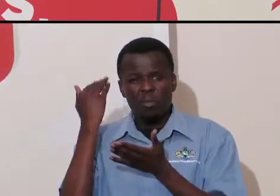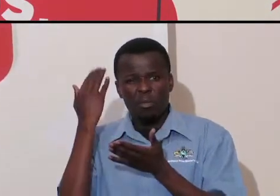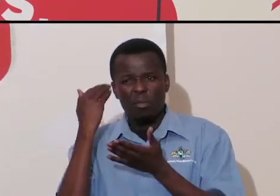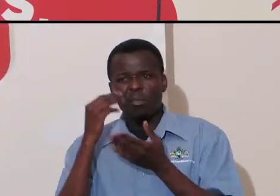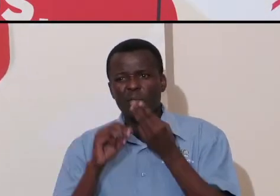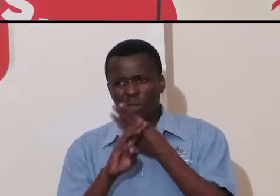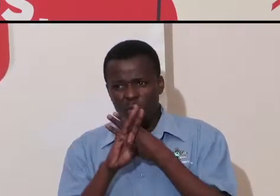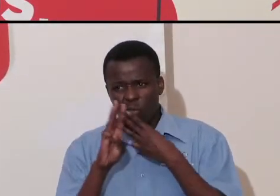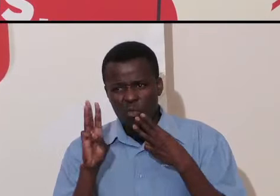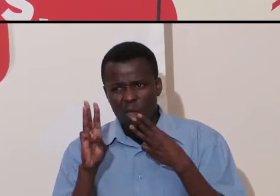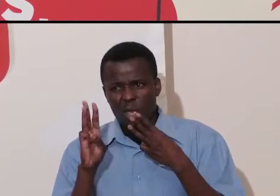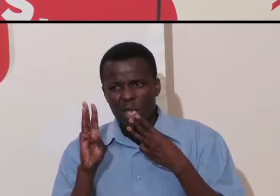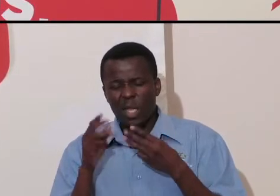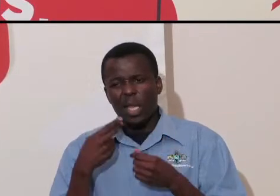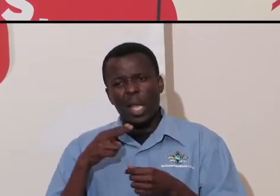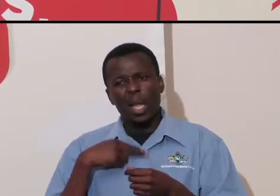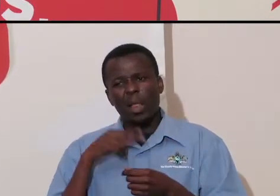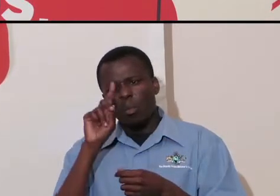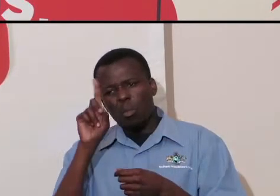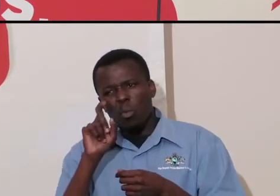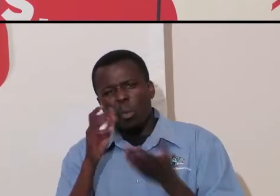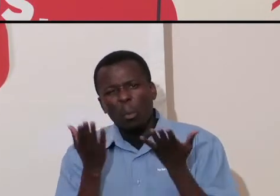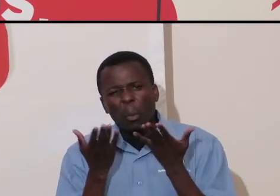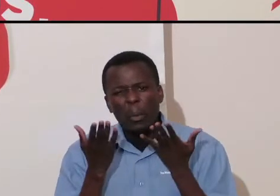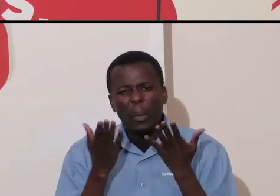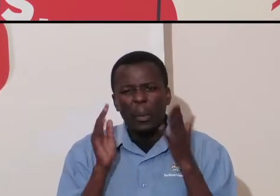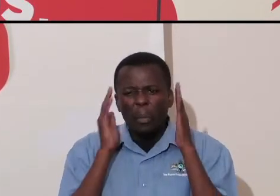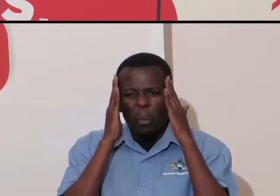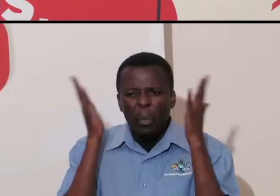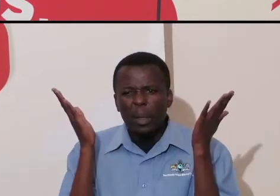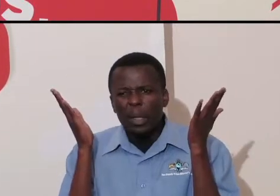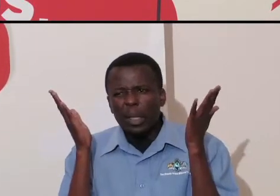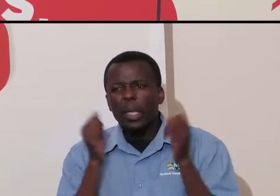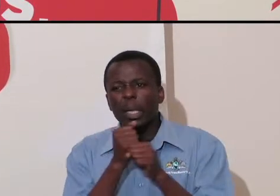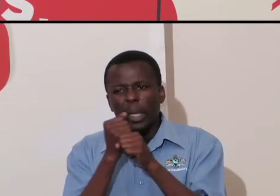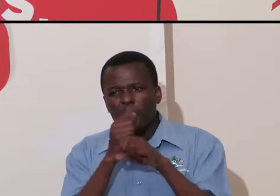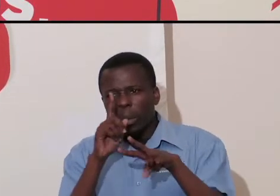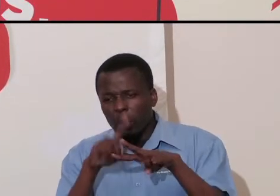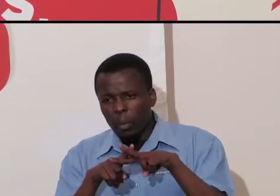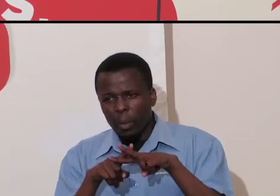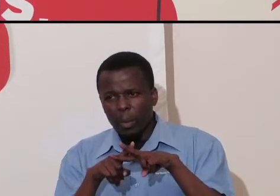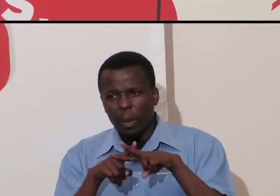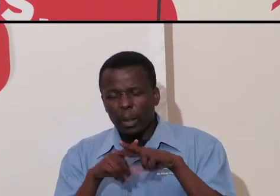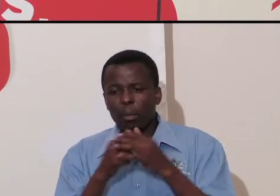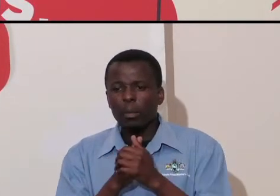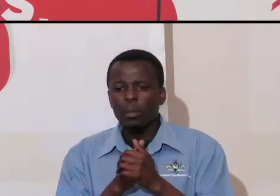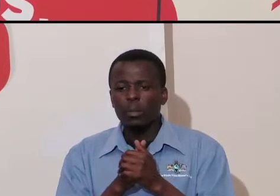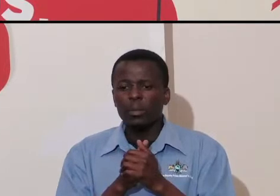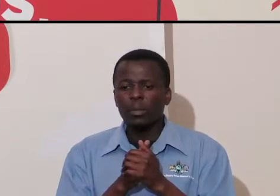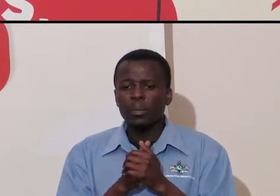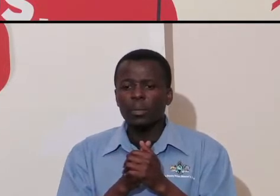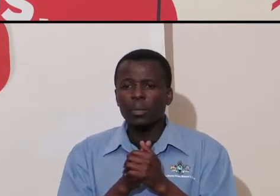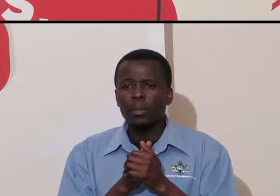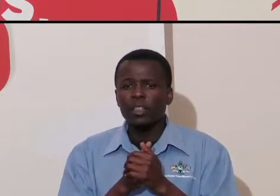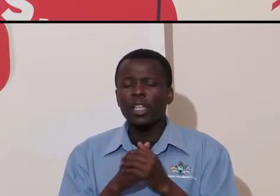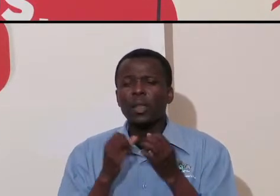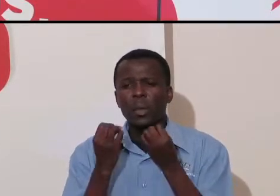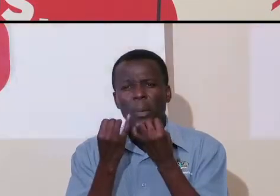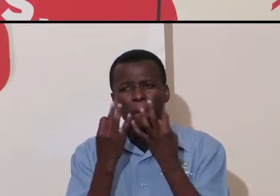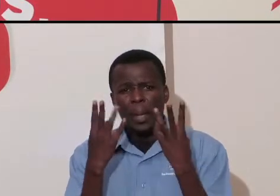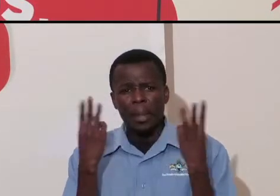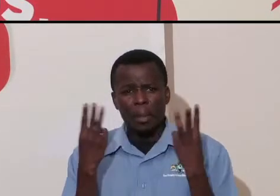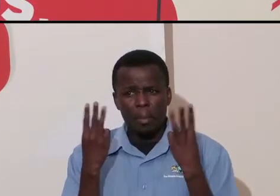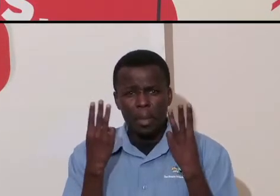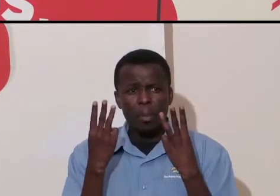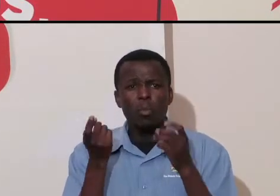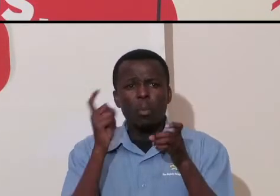in terms of a sustainable HIV response. It was a very timely exercise in which many of you participated, and I